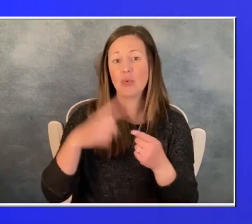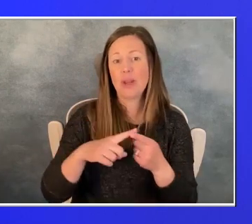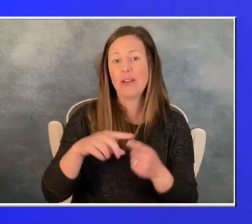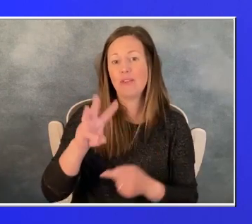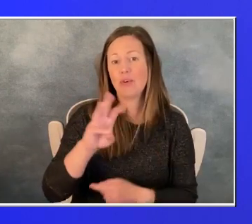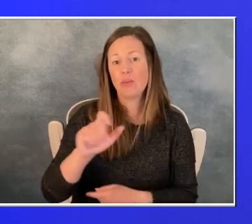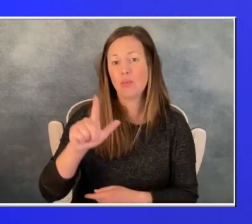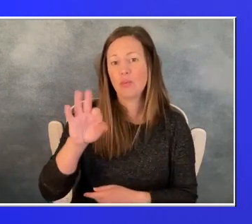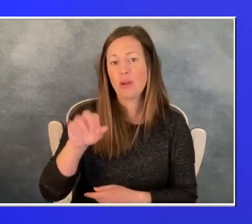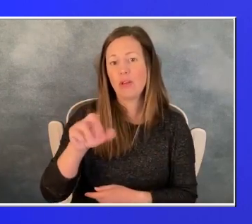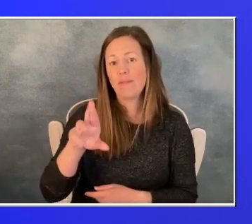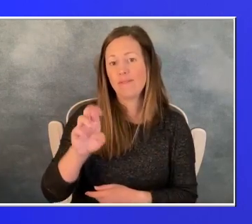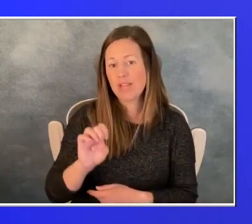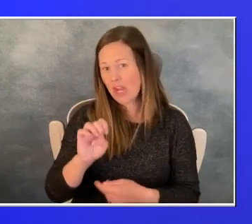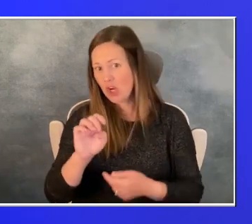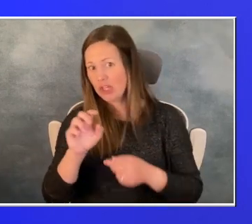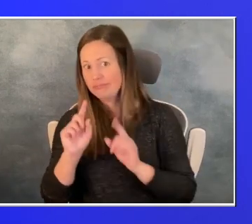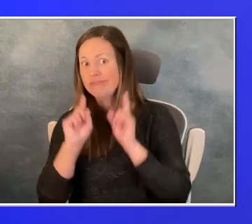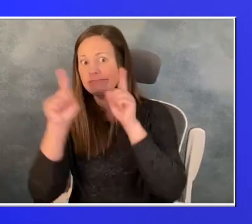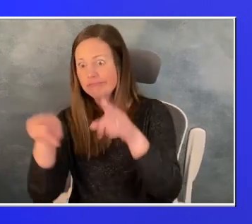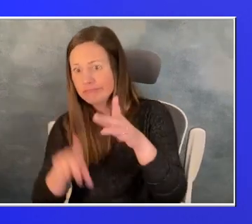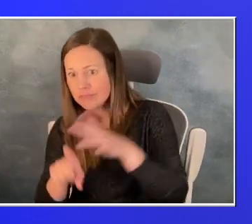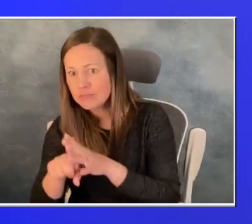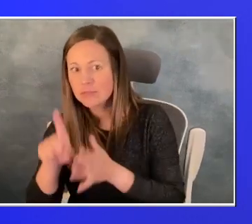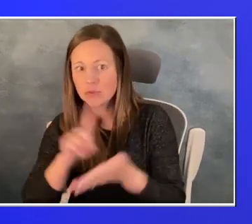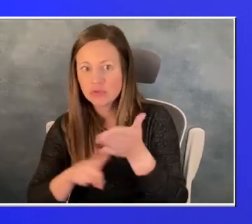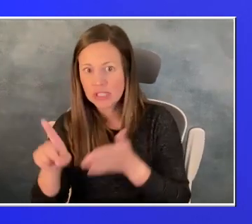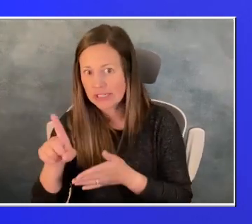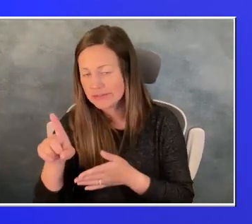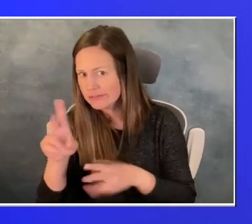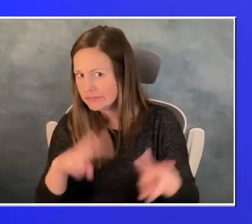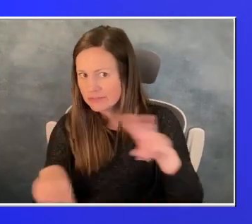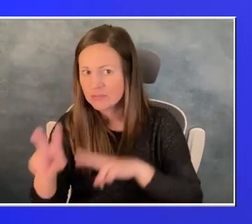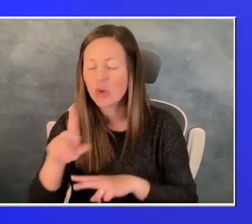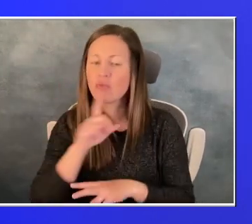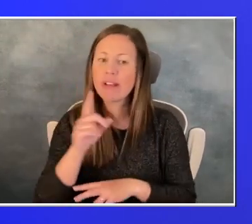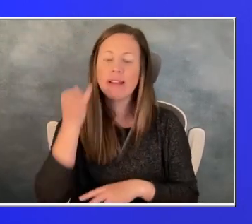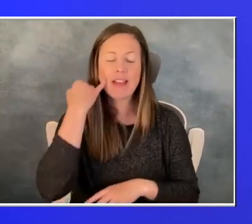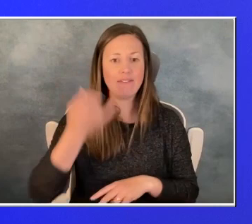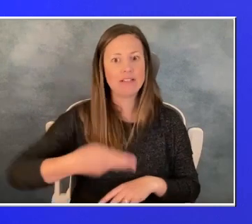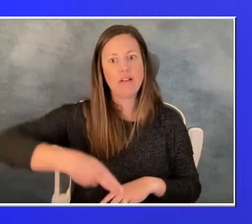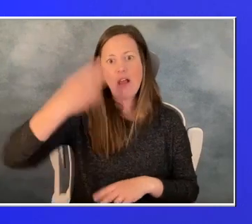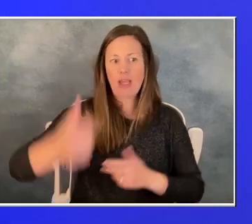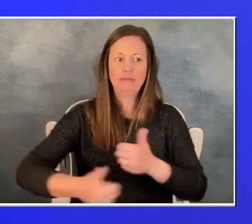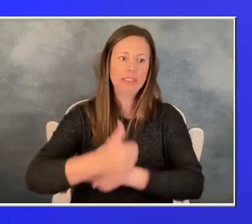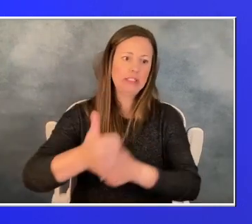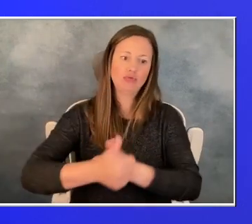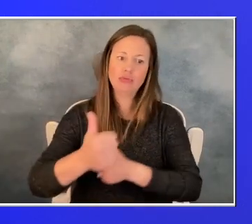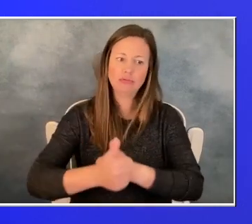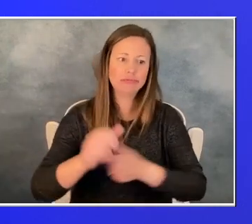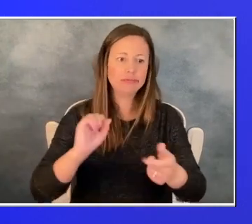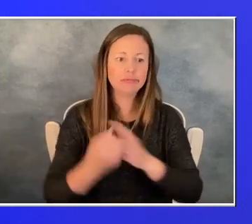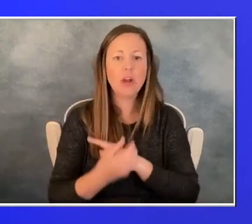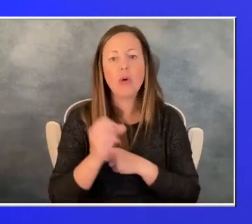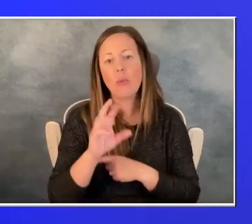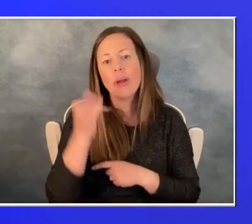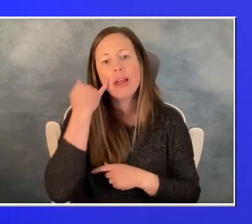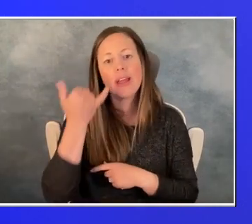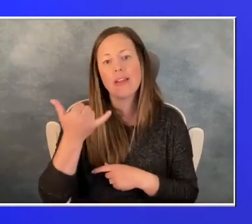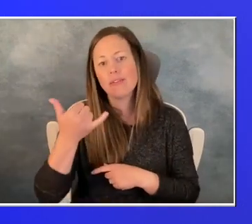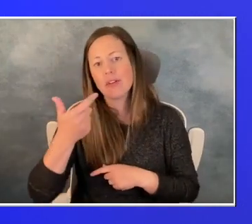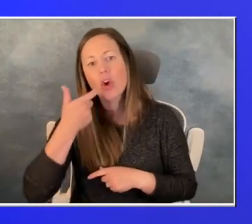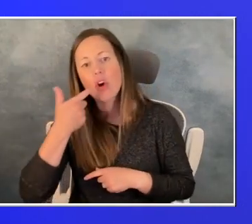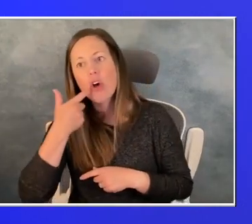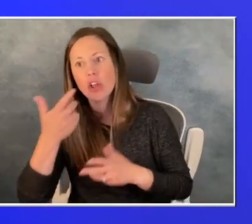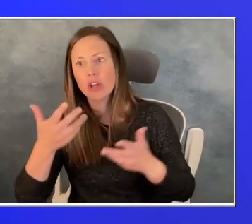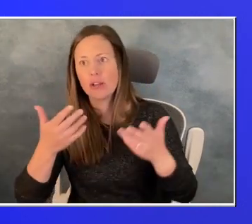are considered if it's a really high-risk scenario, or the caller has symptoms when they call and then we